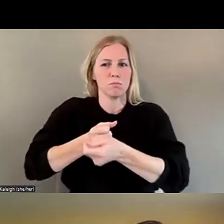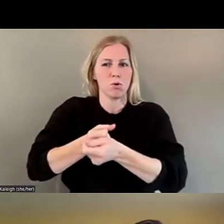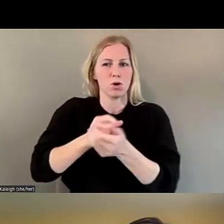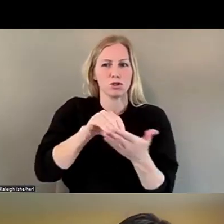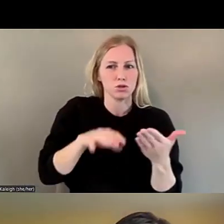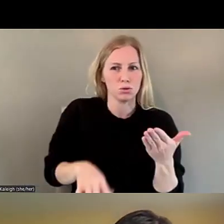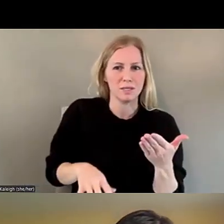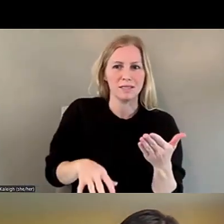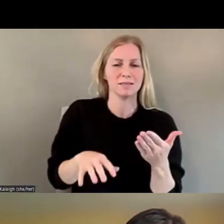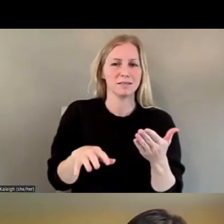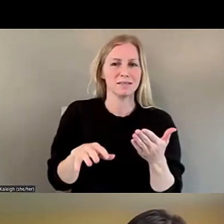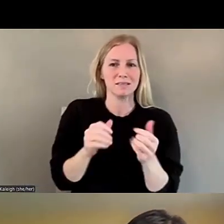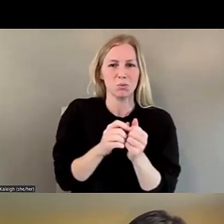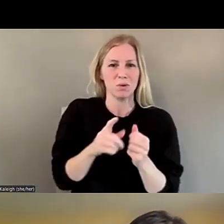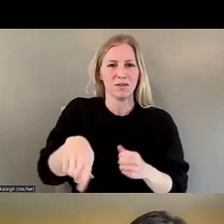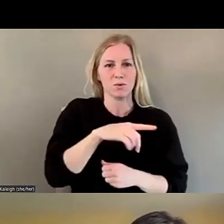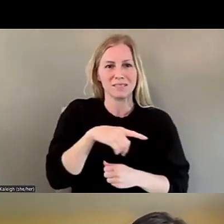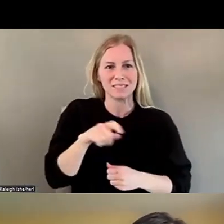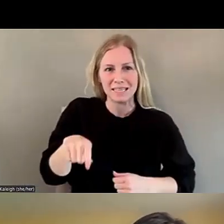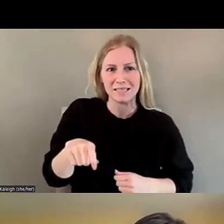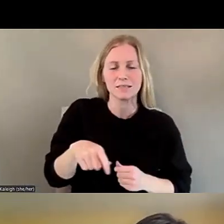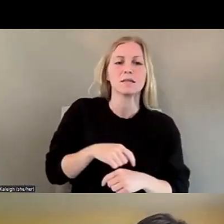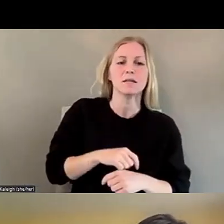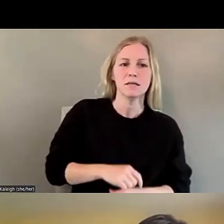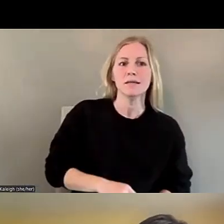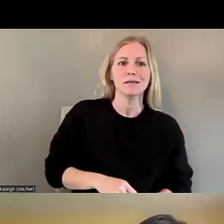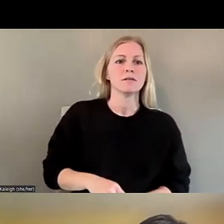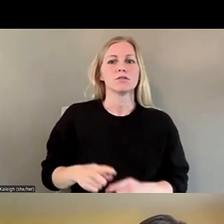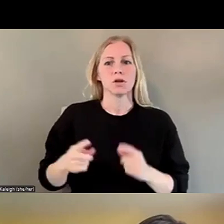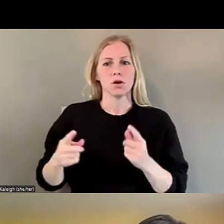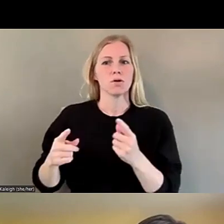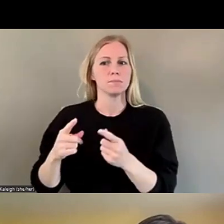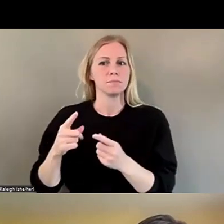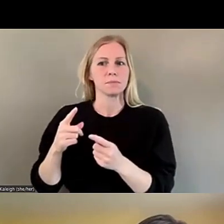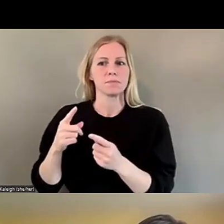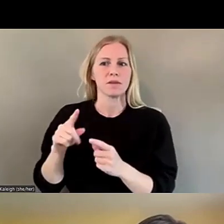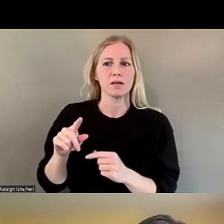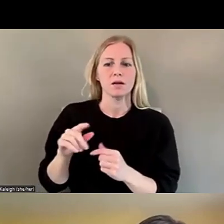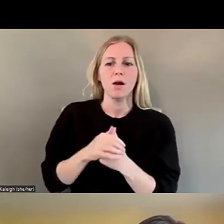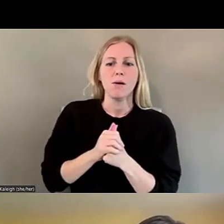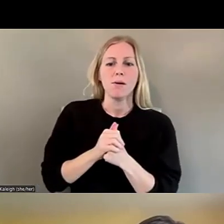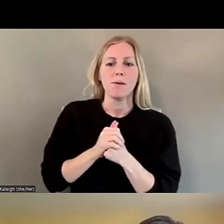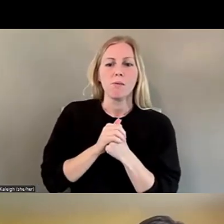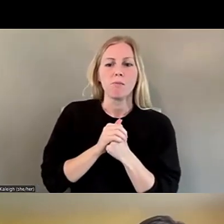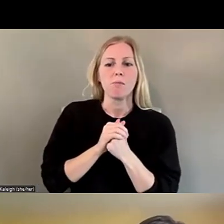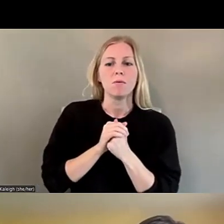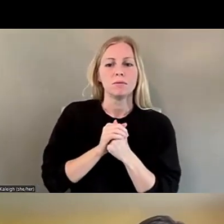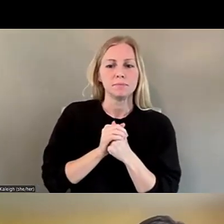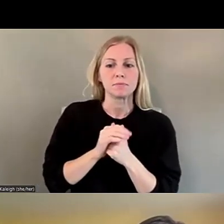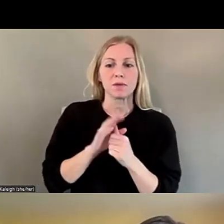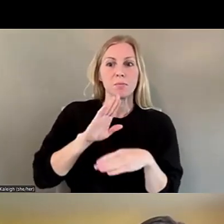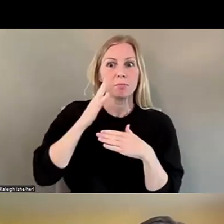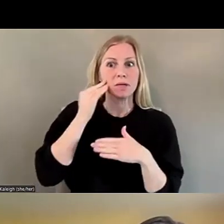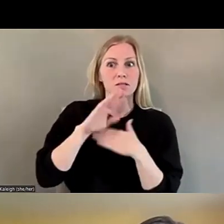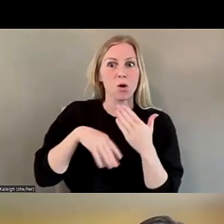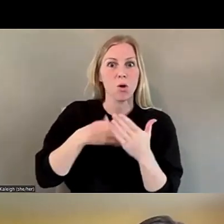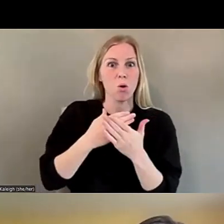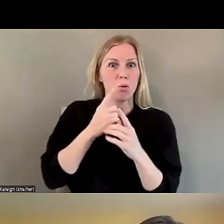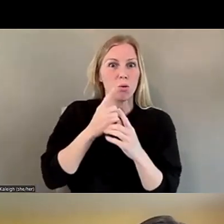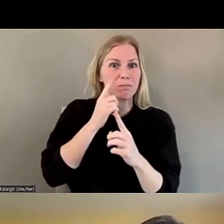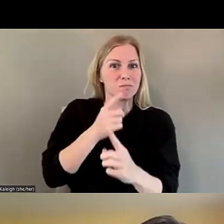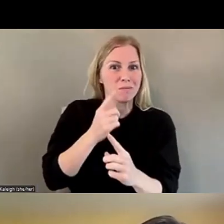alternate like restraint or seclusion less than a typical setting, because the whole purpose of these settings is to